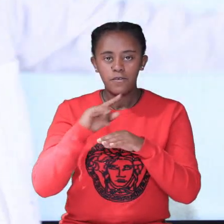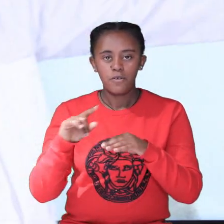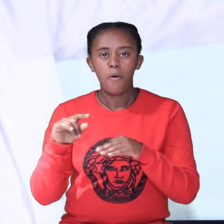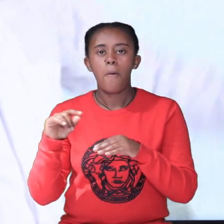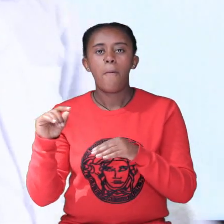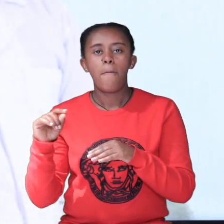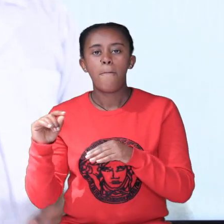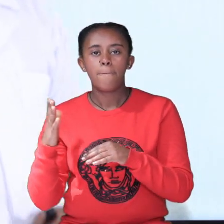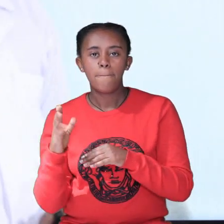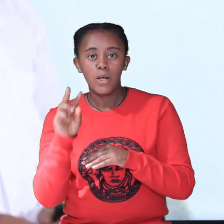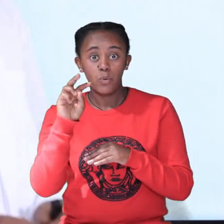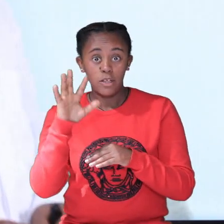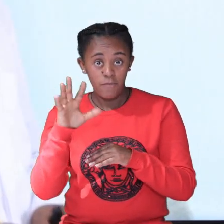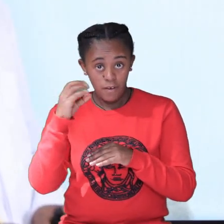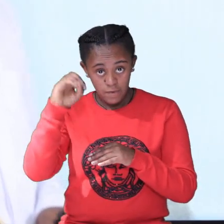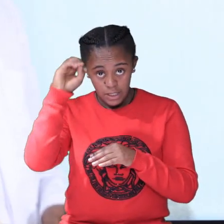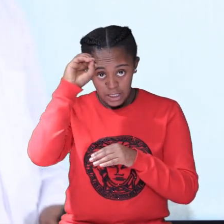Okay.